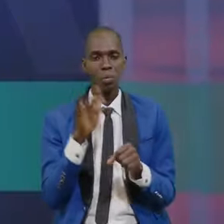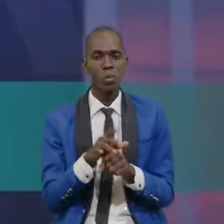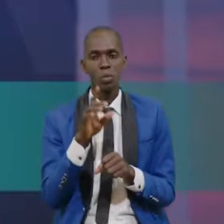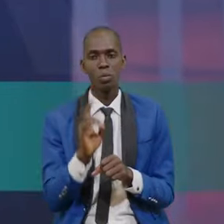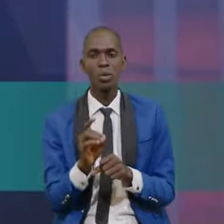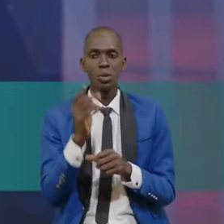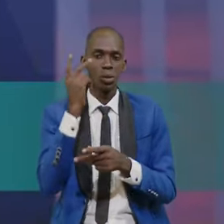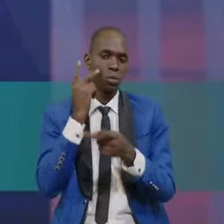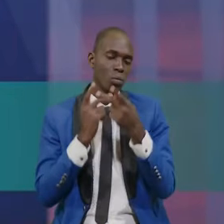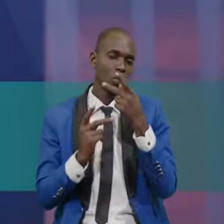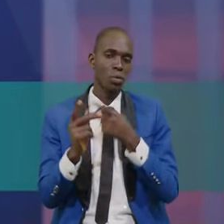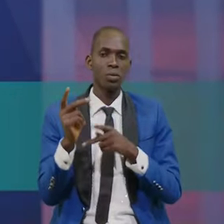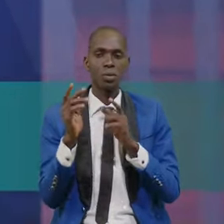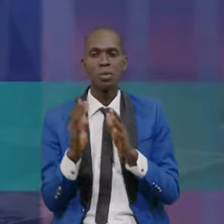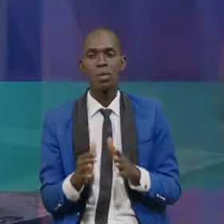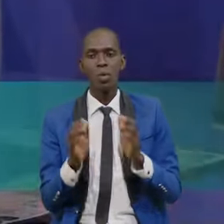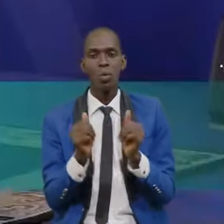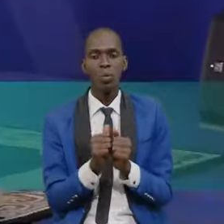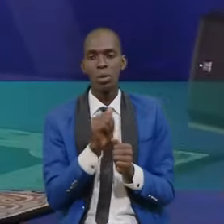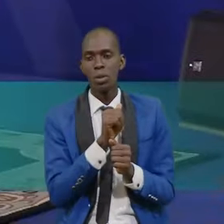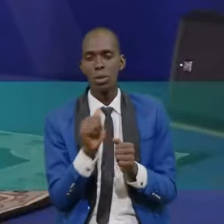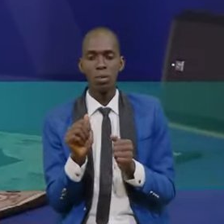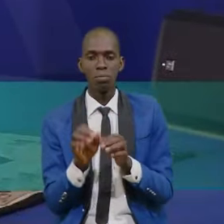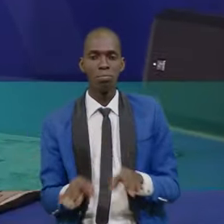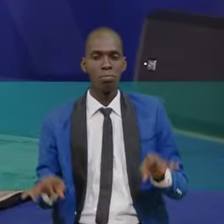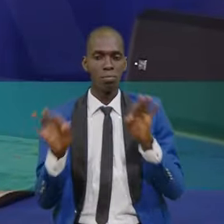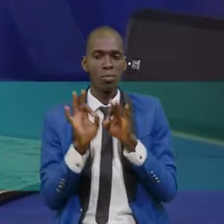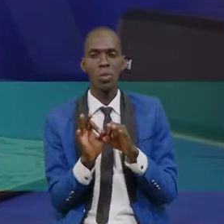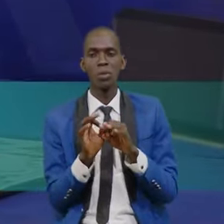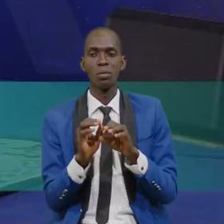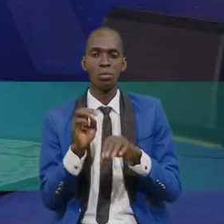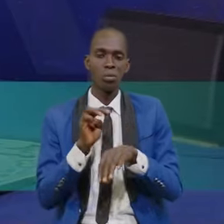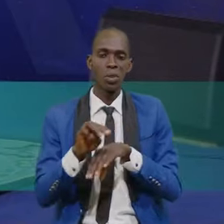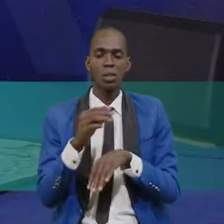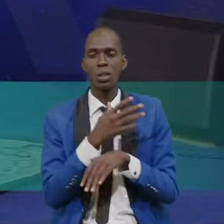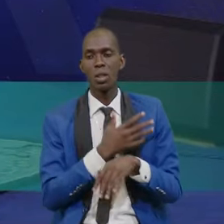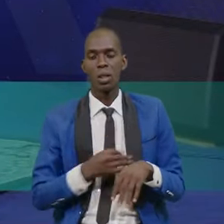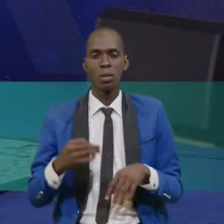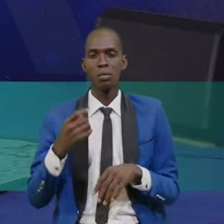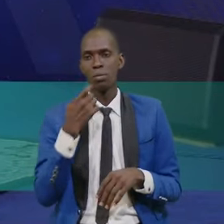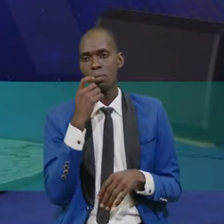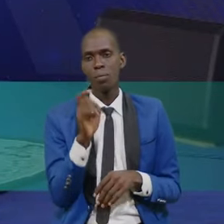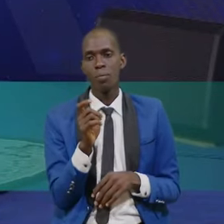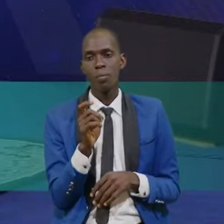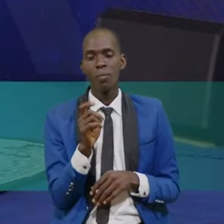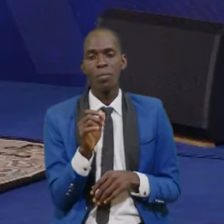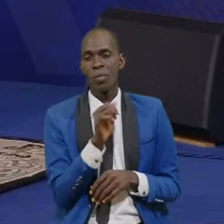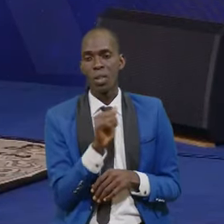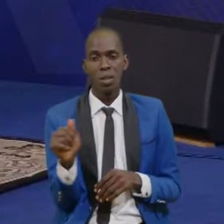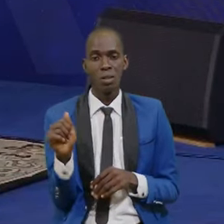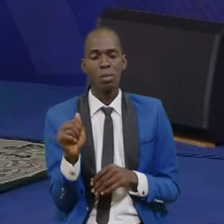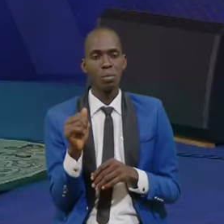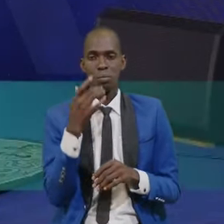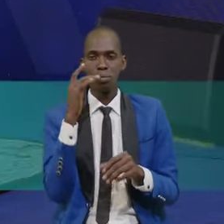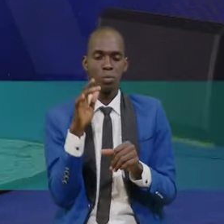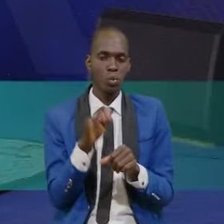with essential message and mandate. the promised prophet, that's Christ.